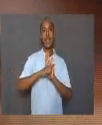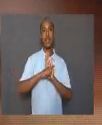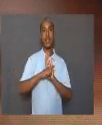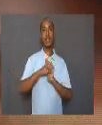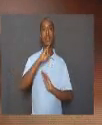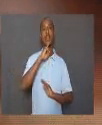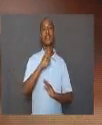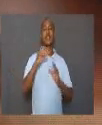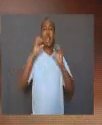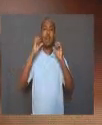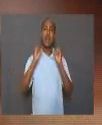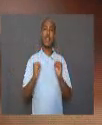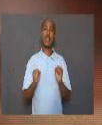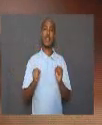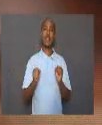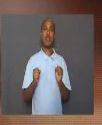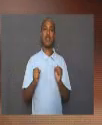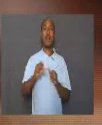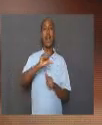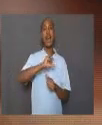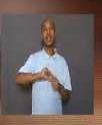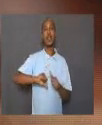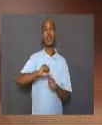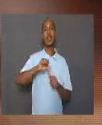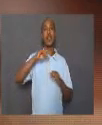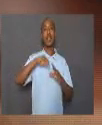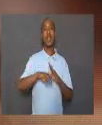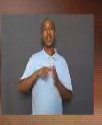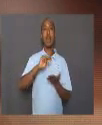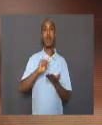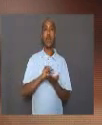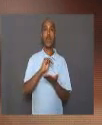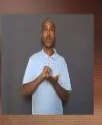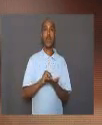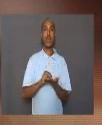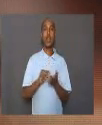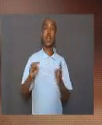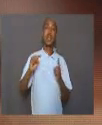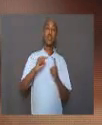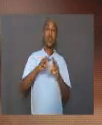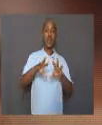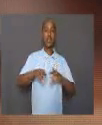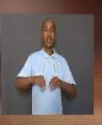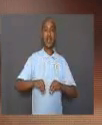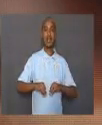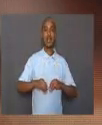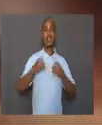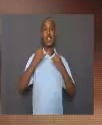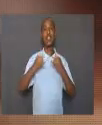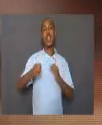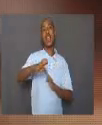Electronegativity is the ability of an atom in a molecule to attract the